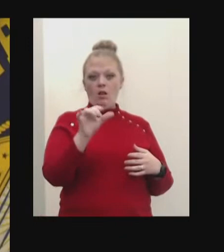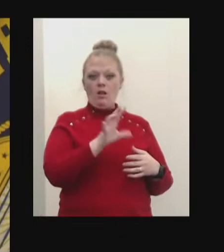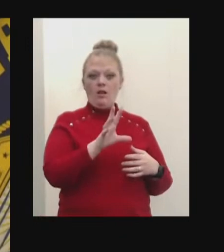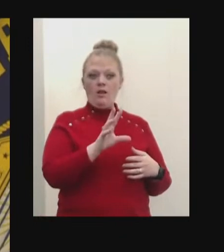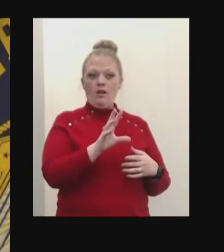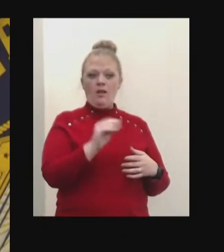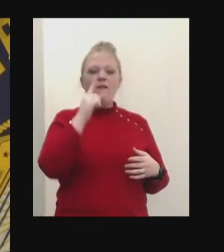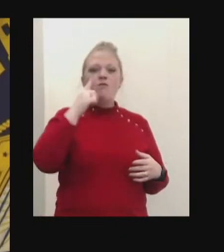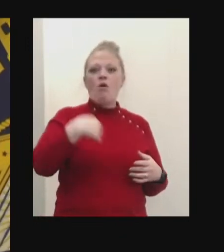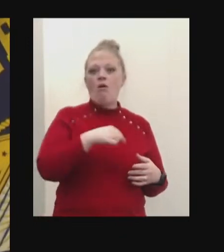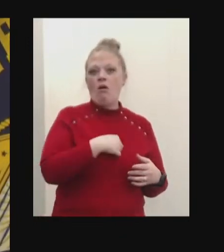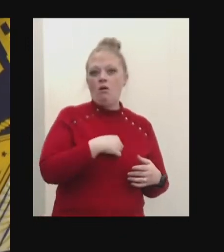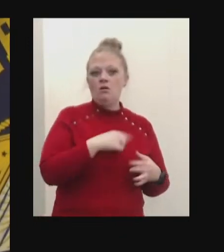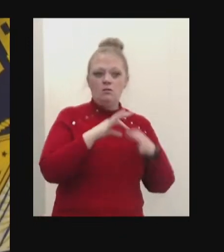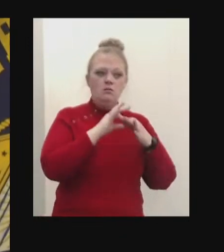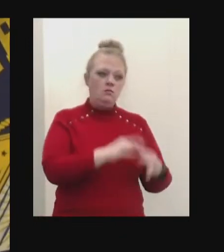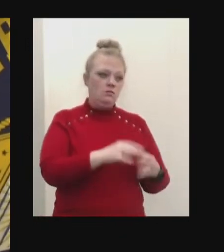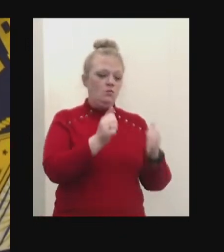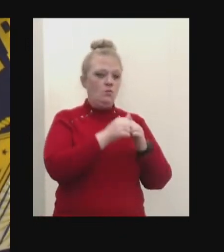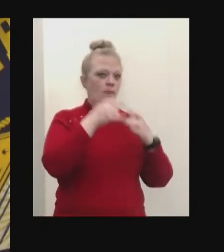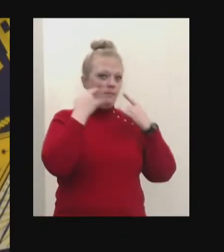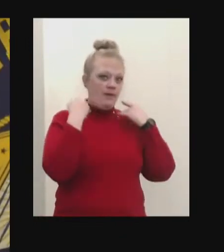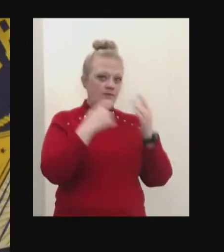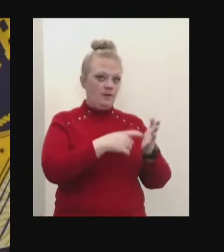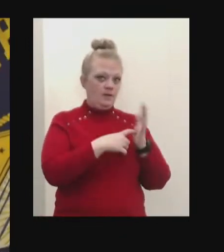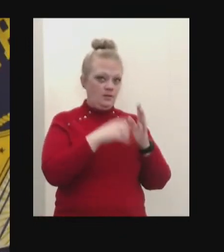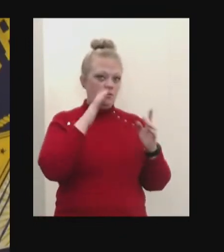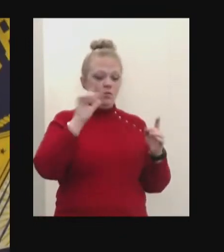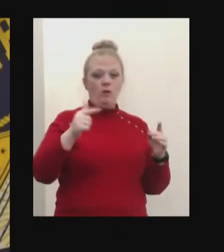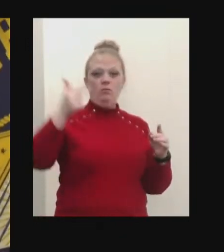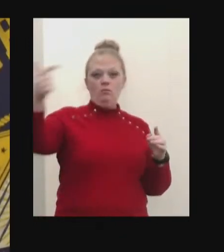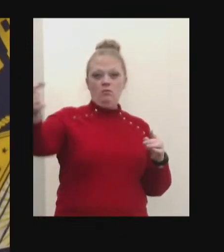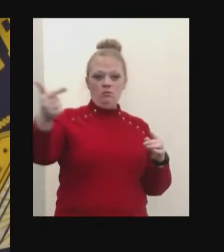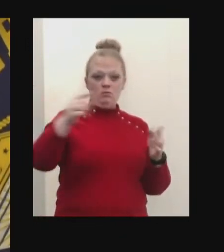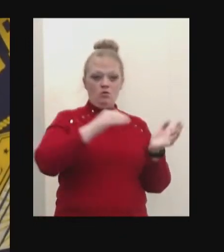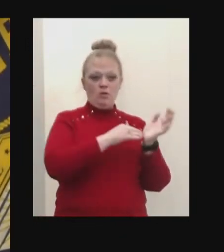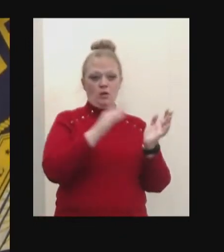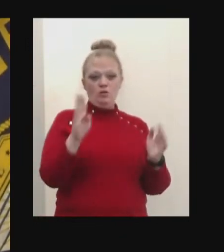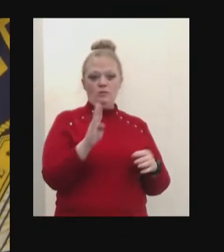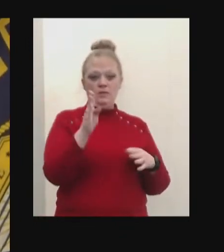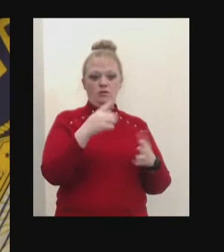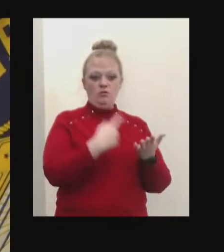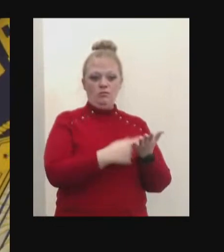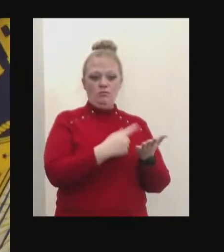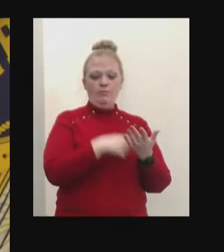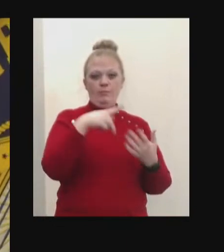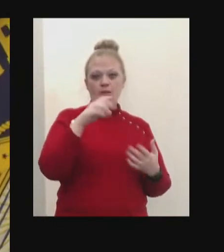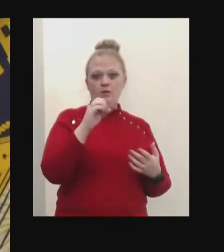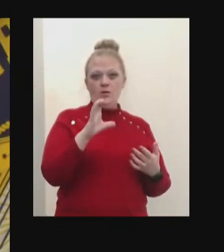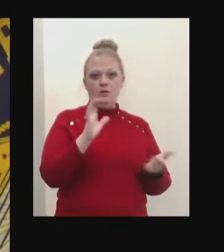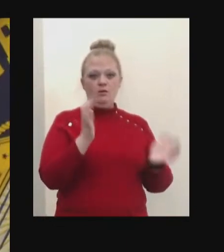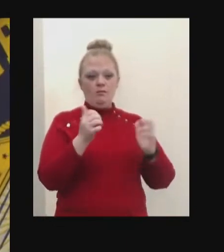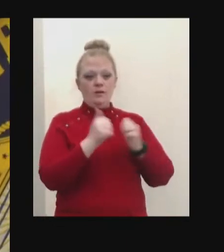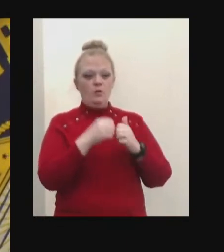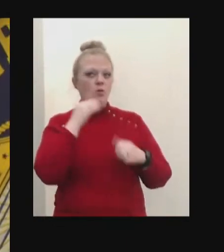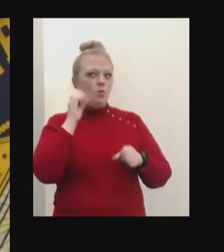County with regards to the mask mandate. And I'll turn it over to Dr. Burstein to talk about the point of care versus home tests.